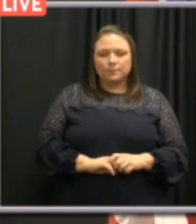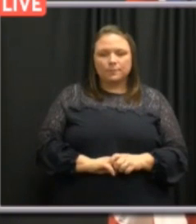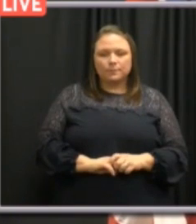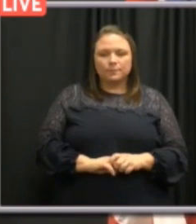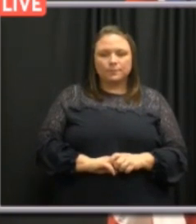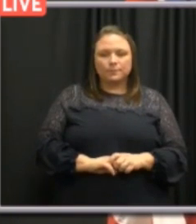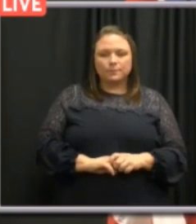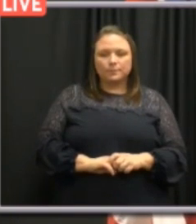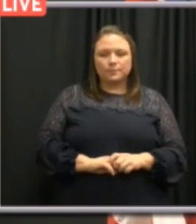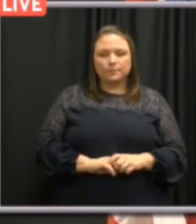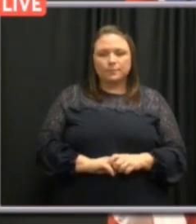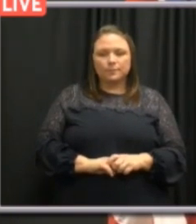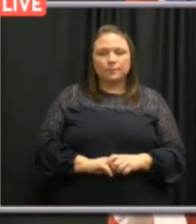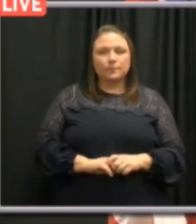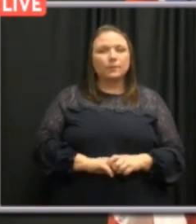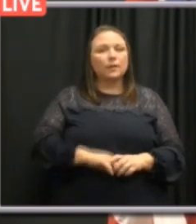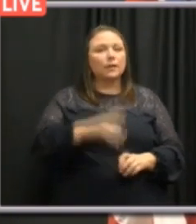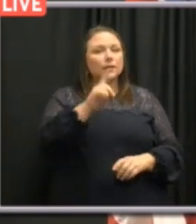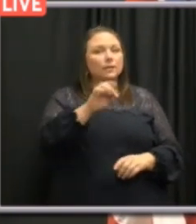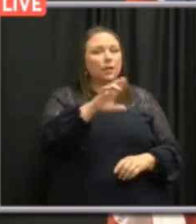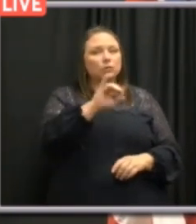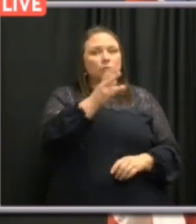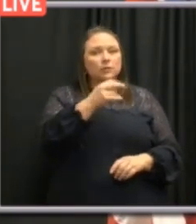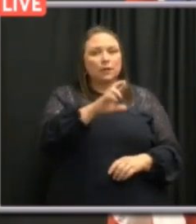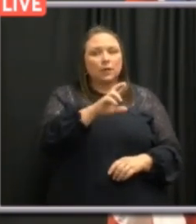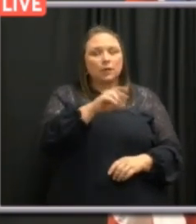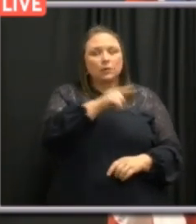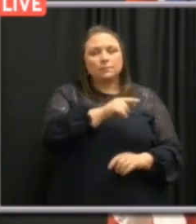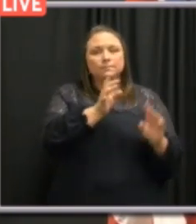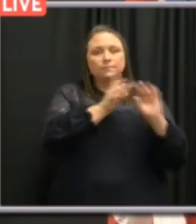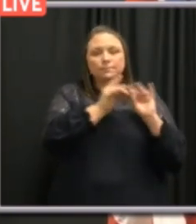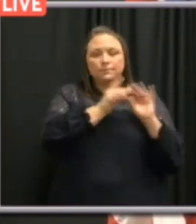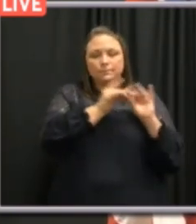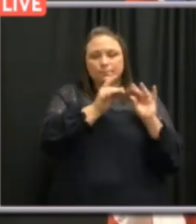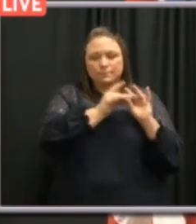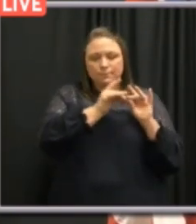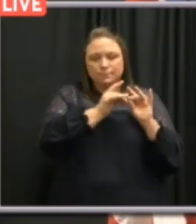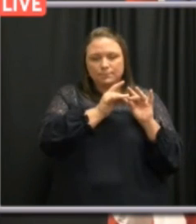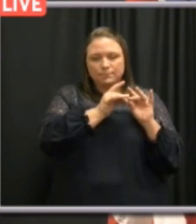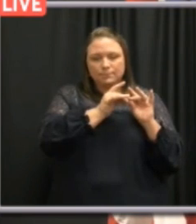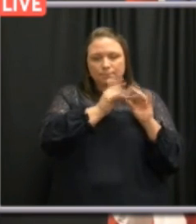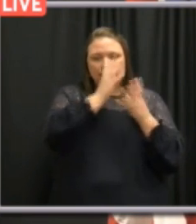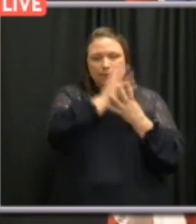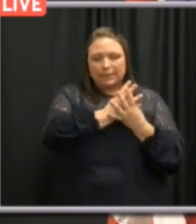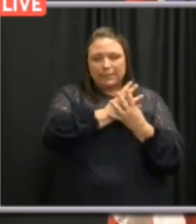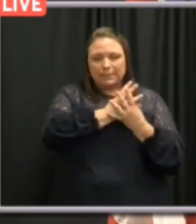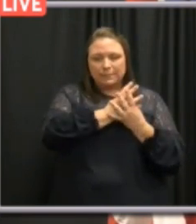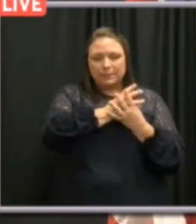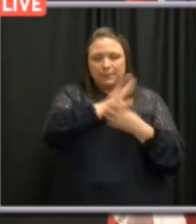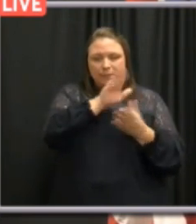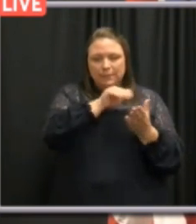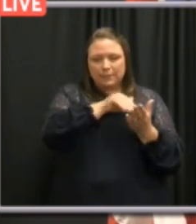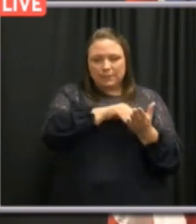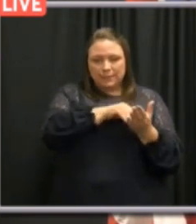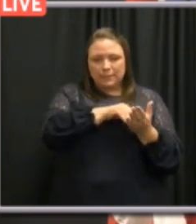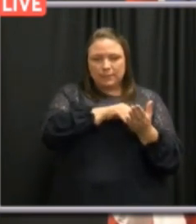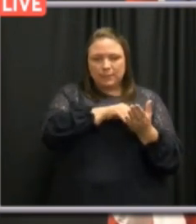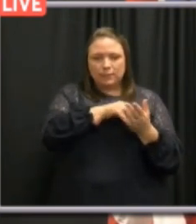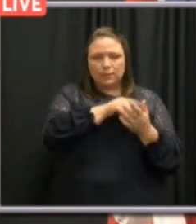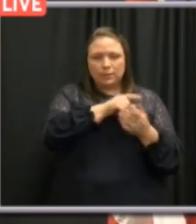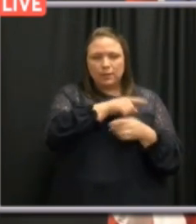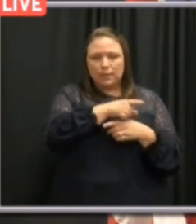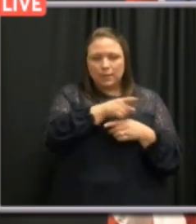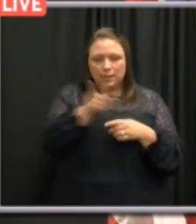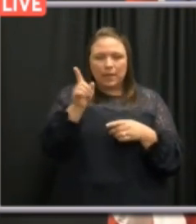Hi, good morning. Dr. Jahangir had highlighted that the assessment sites had tested, almost twice